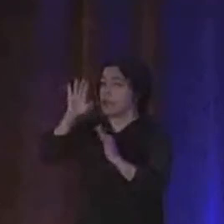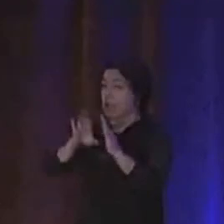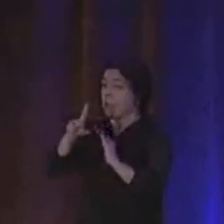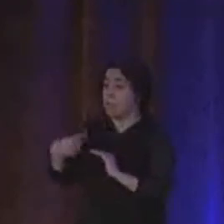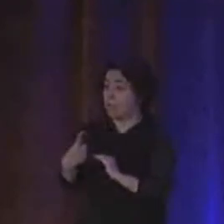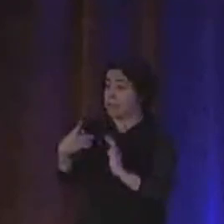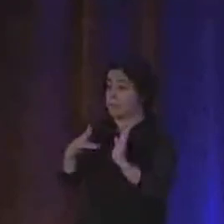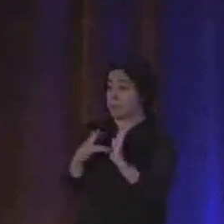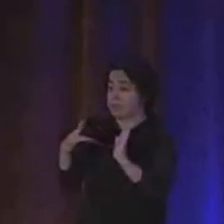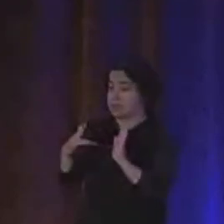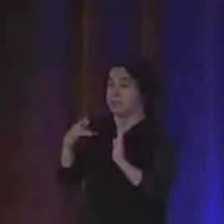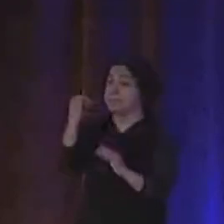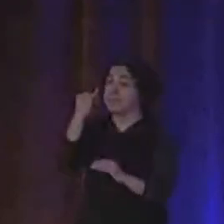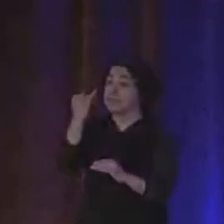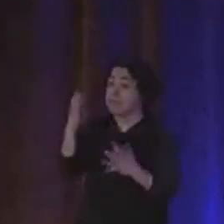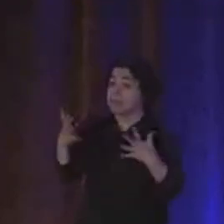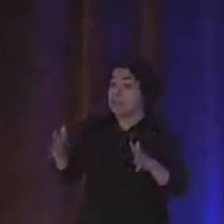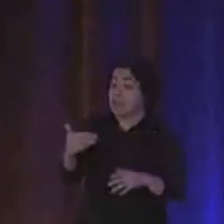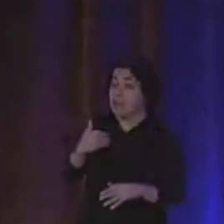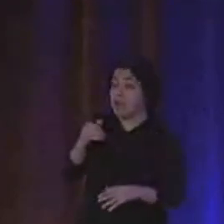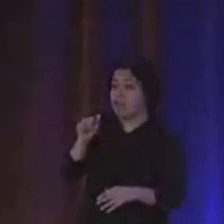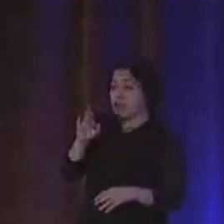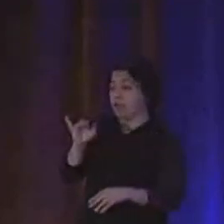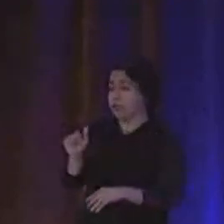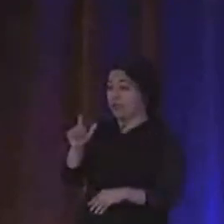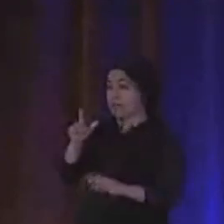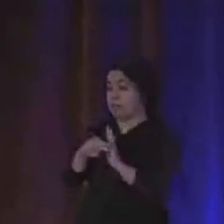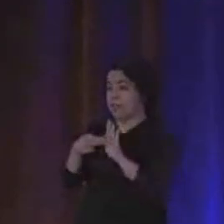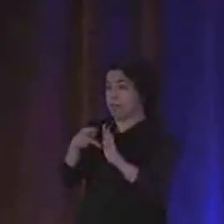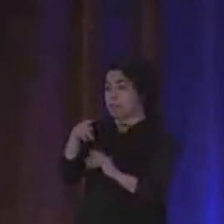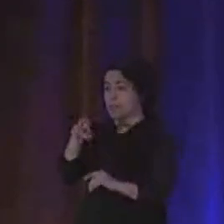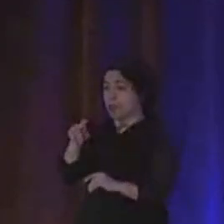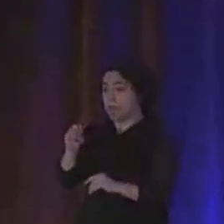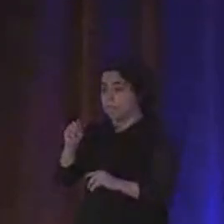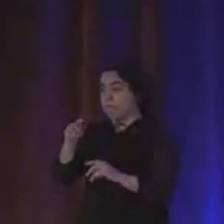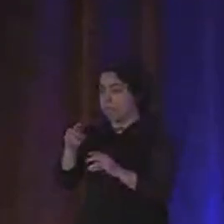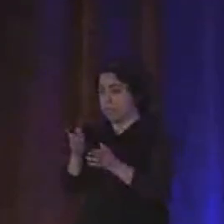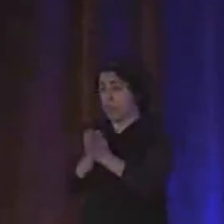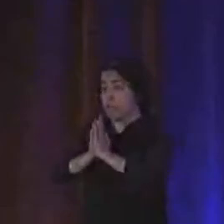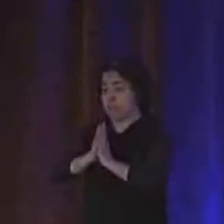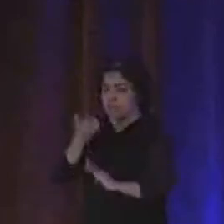And because we have the ARIA label prop there, you can give it